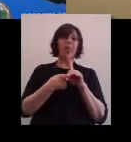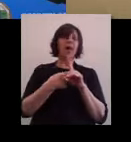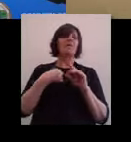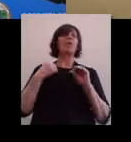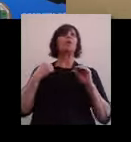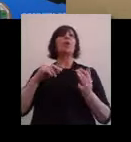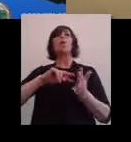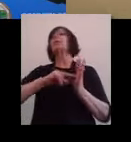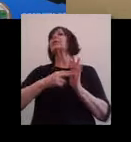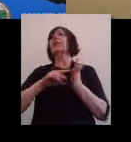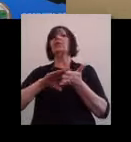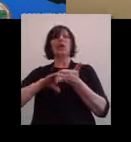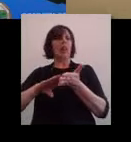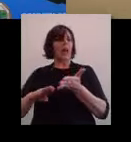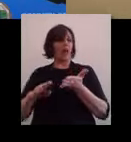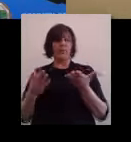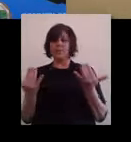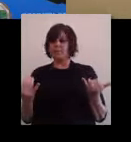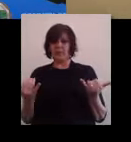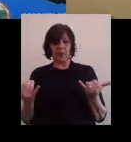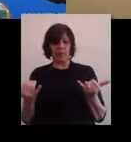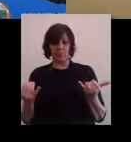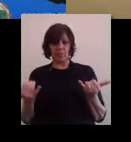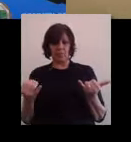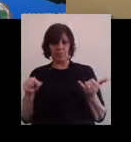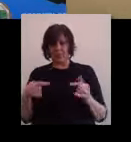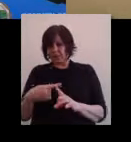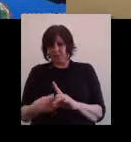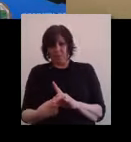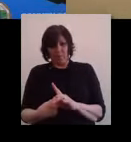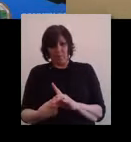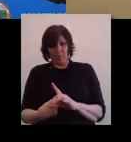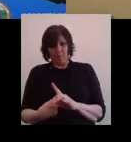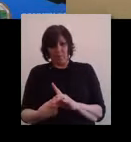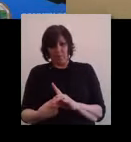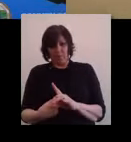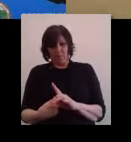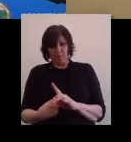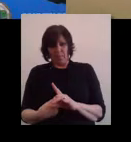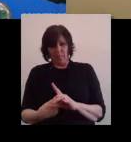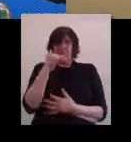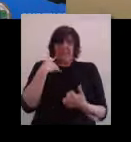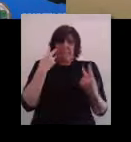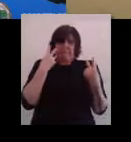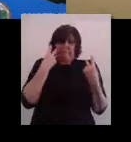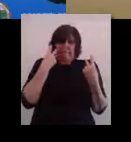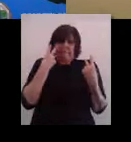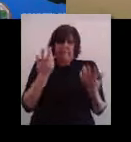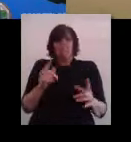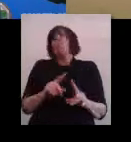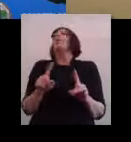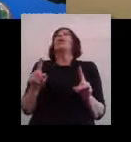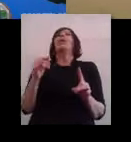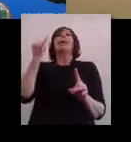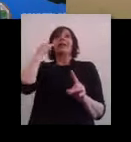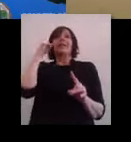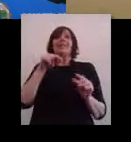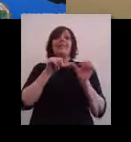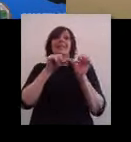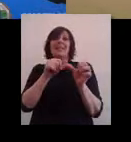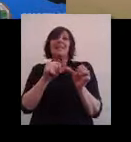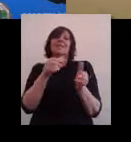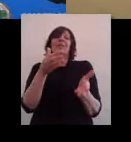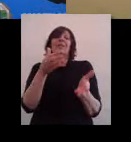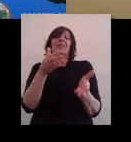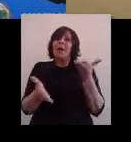point through the remainder of this month and early May, but if this continues, and it looks like it's going to continue, we're going to